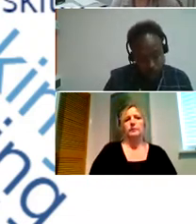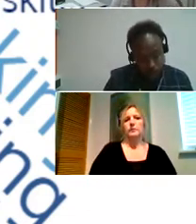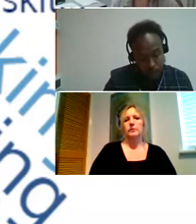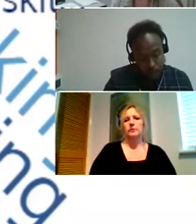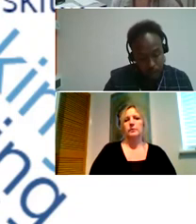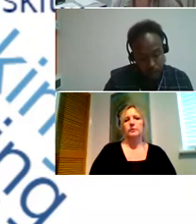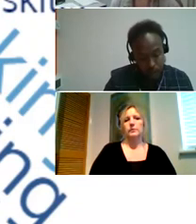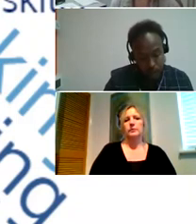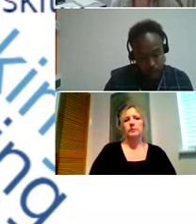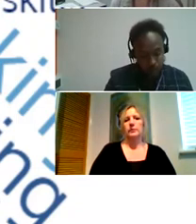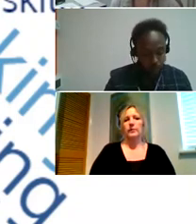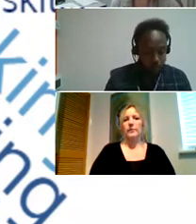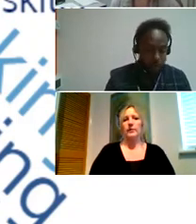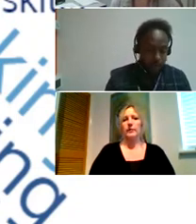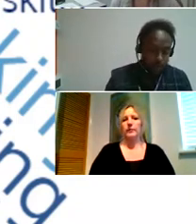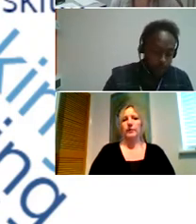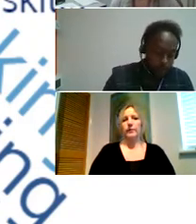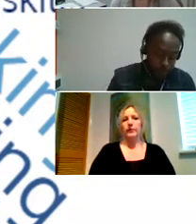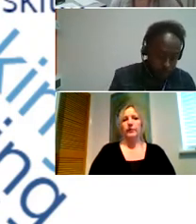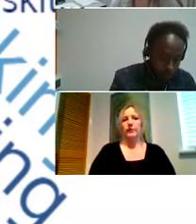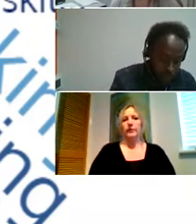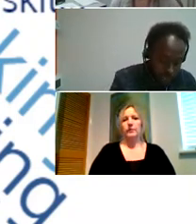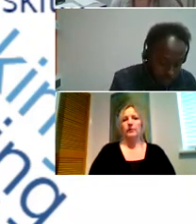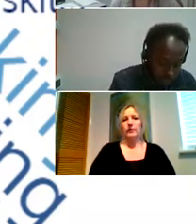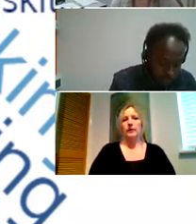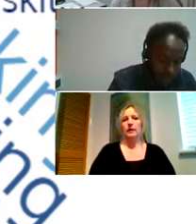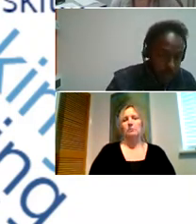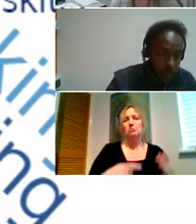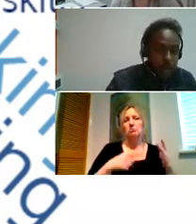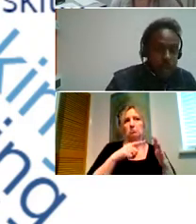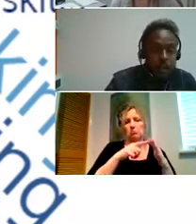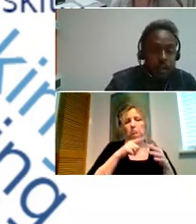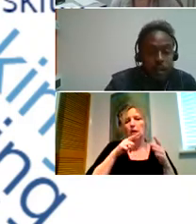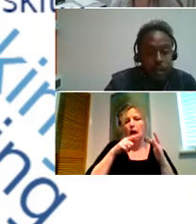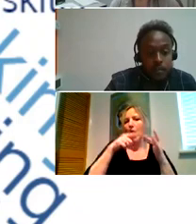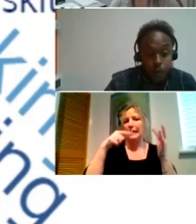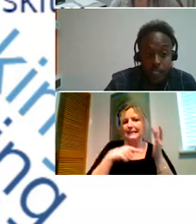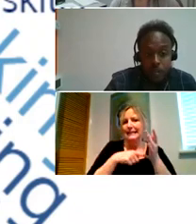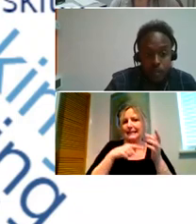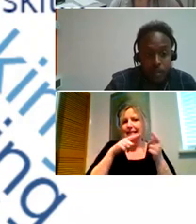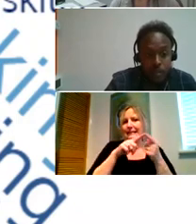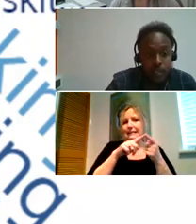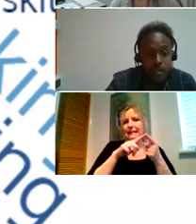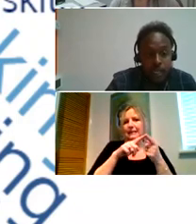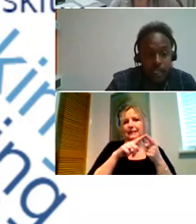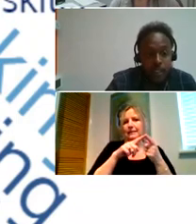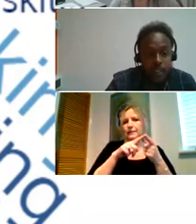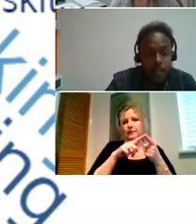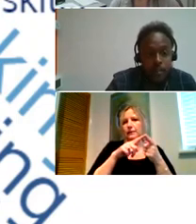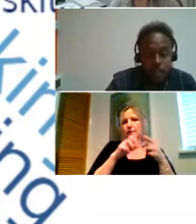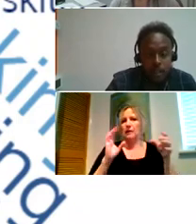subjects. So that's, for example, we've got IT as a vocational subject. So